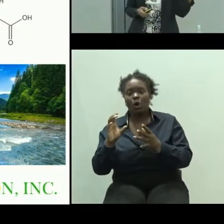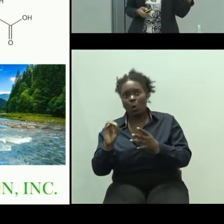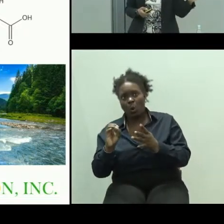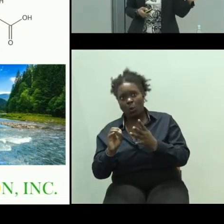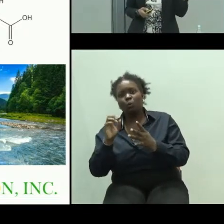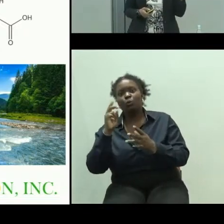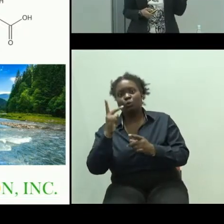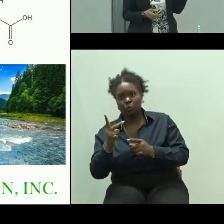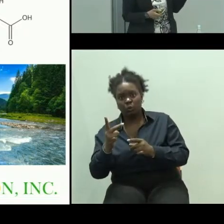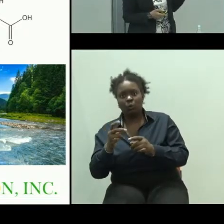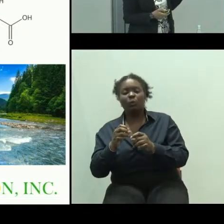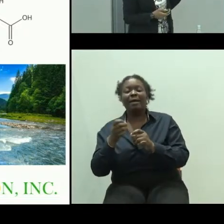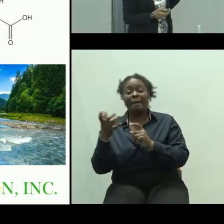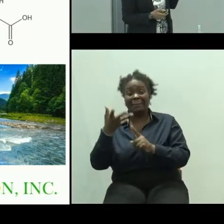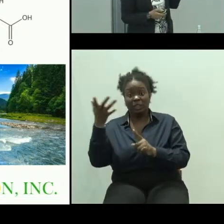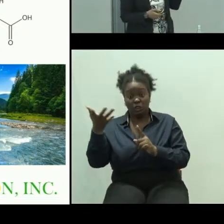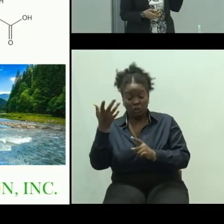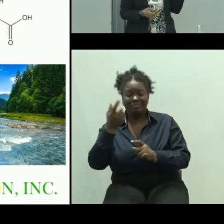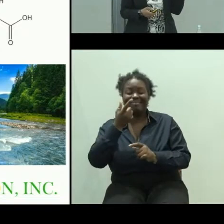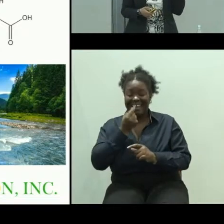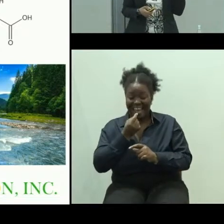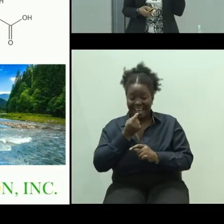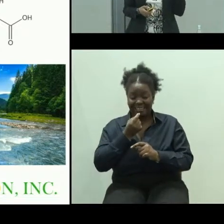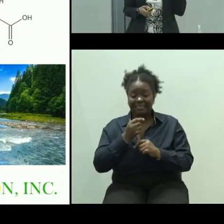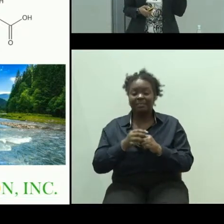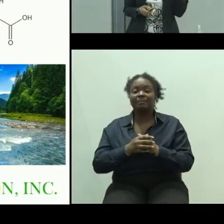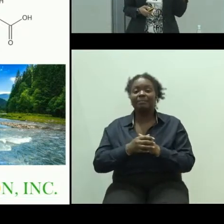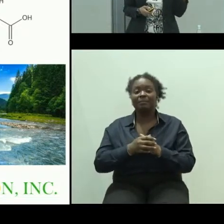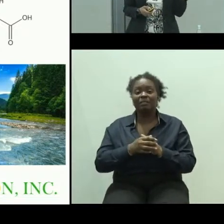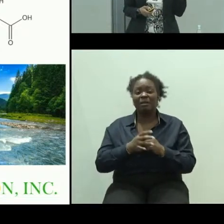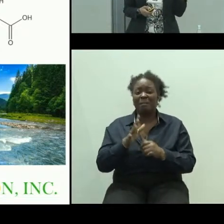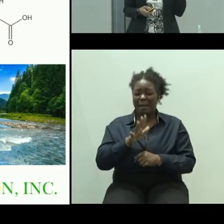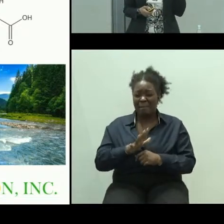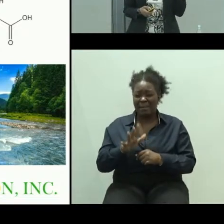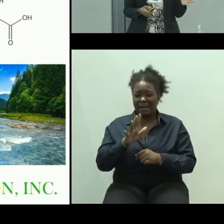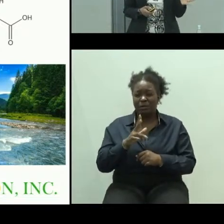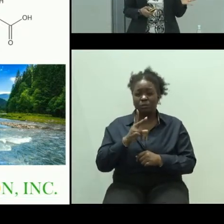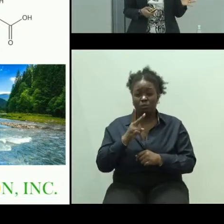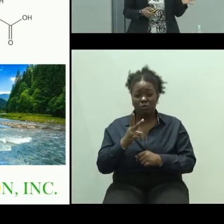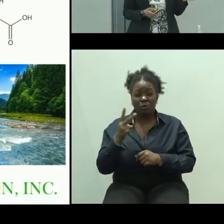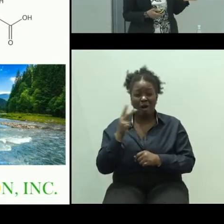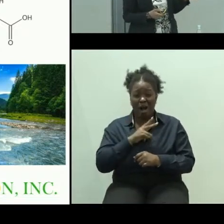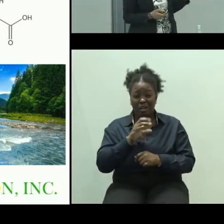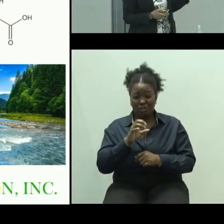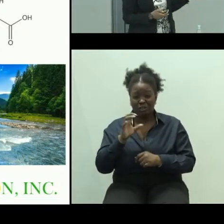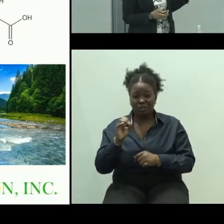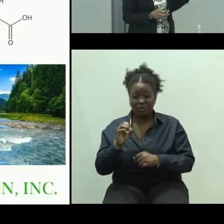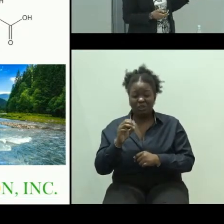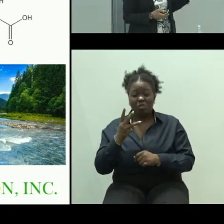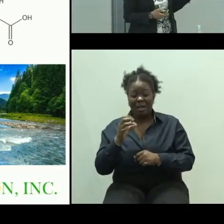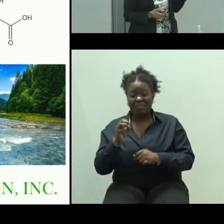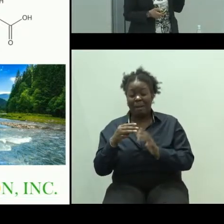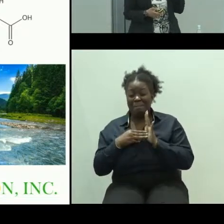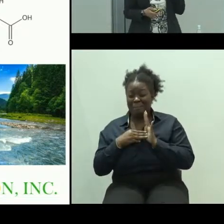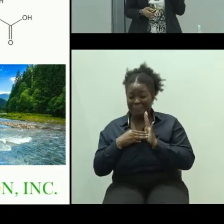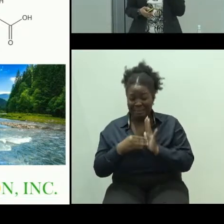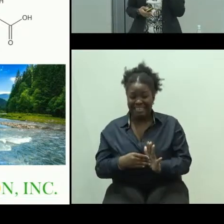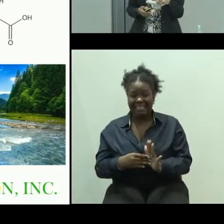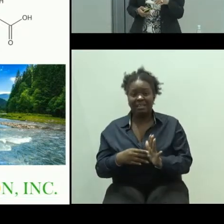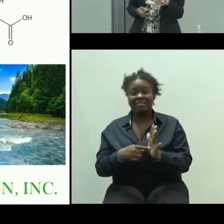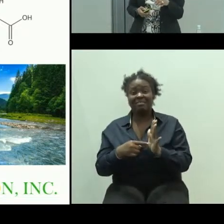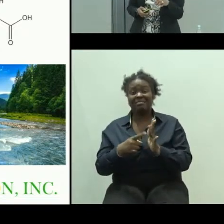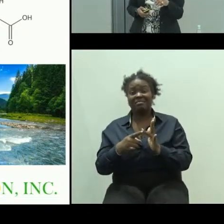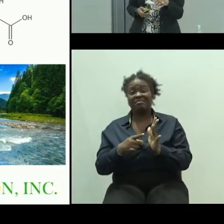industrial waste facilities by the equivalent of about 230 million metric tons per year. And that can result